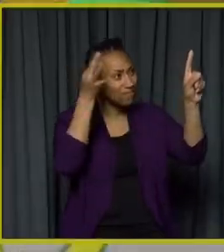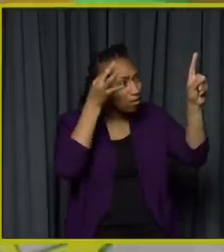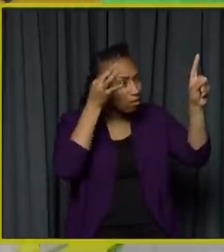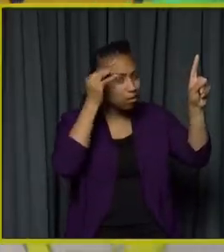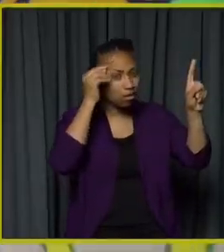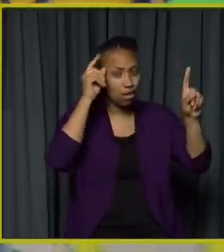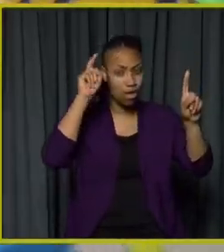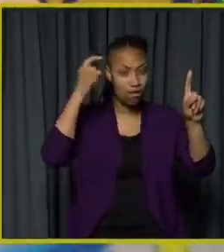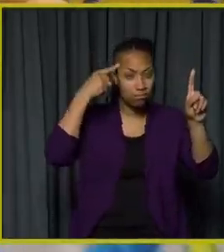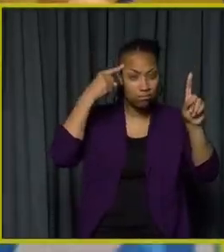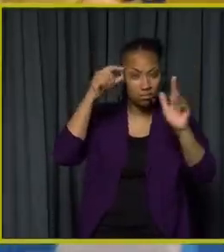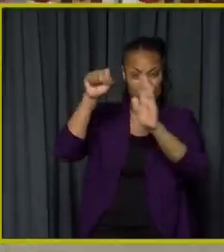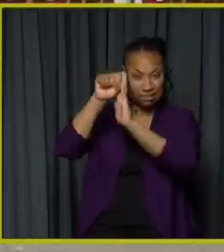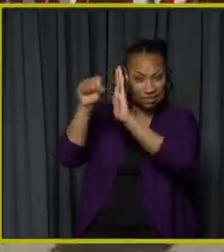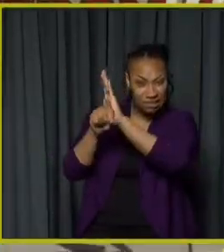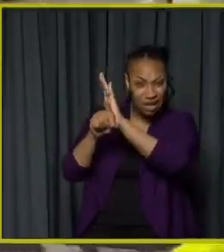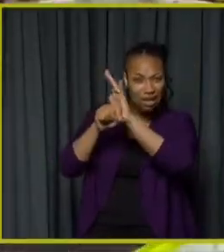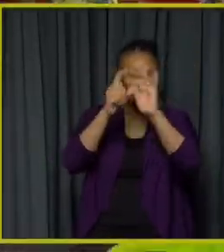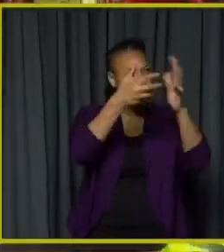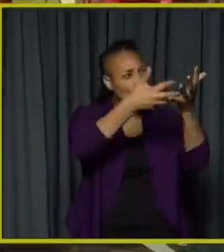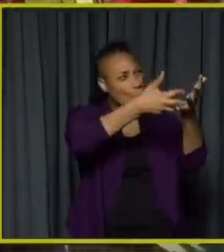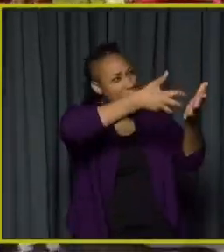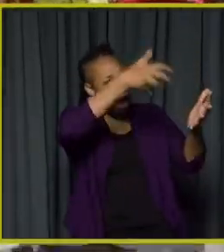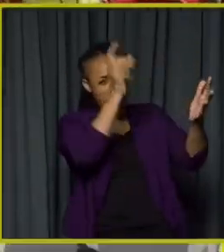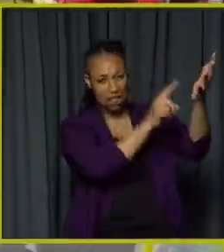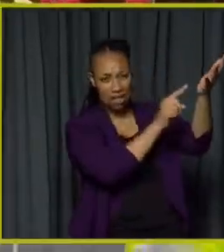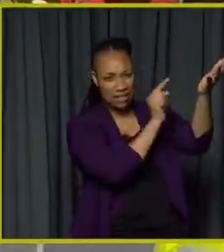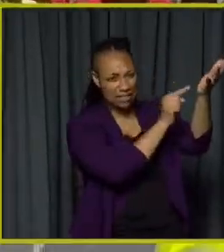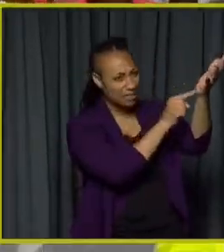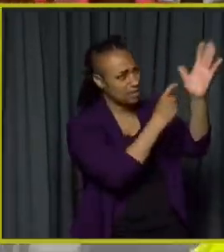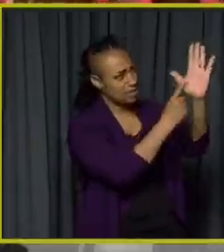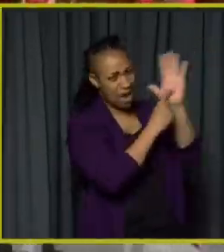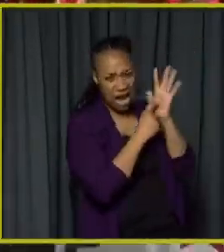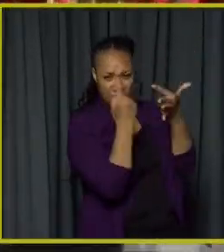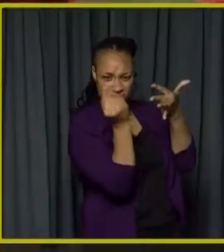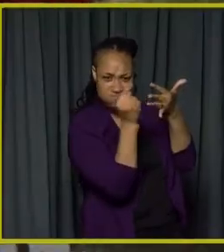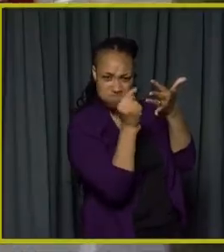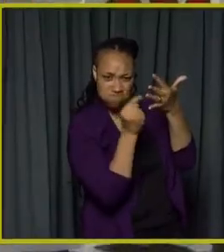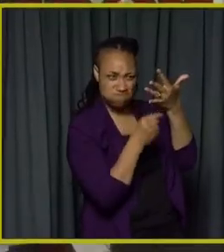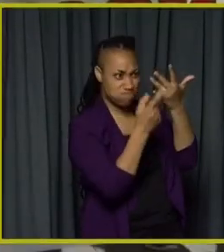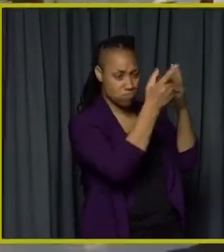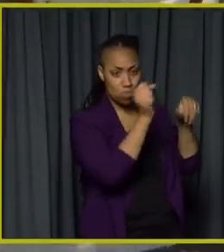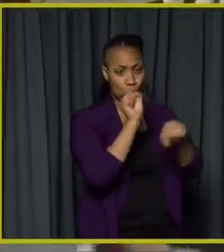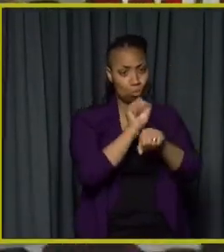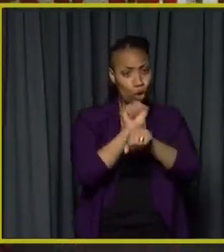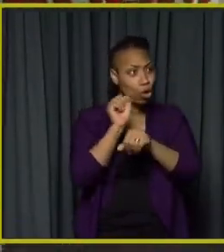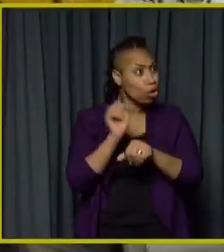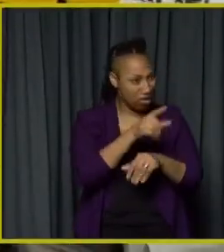We demand the right for all workers, to form and join unions.